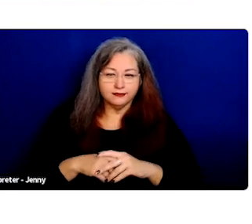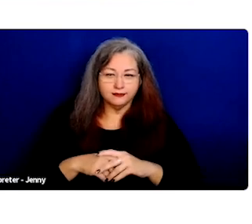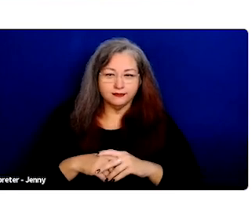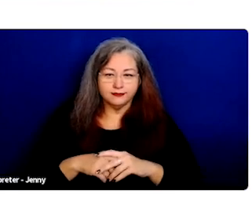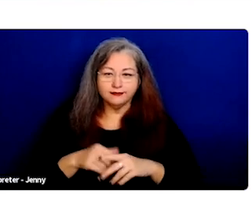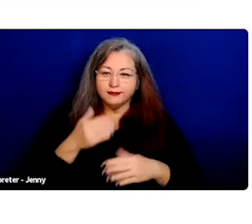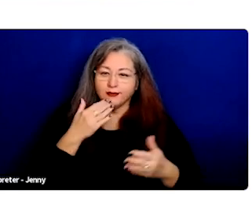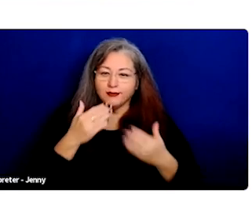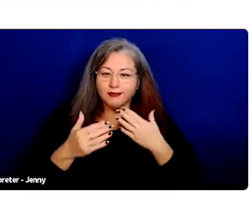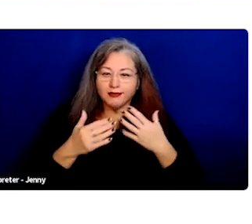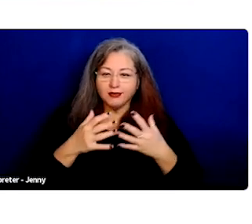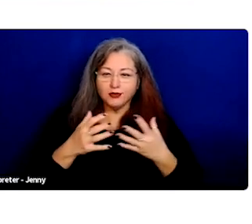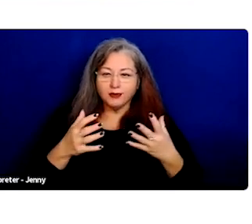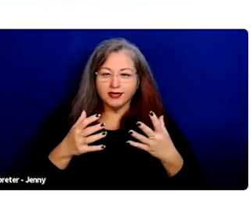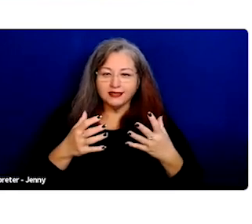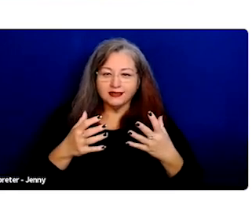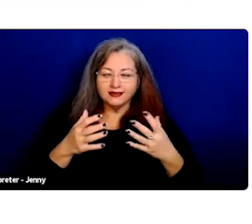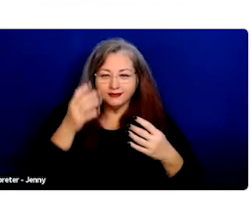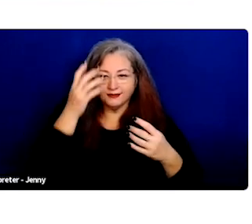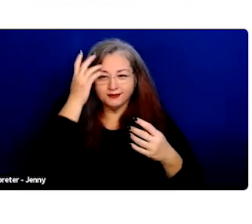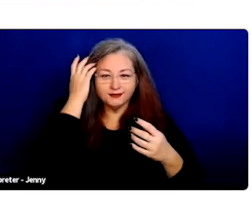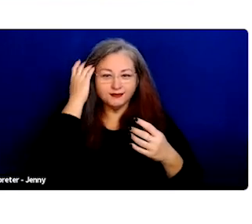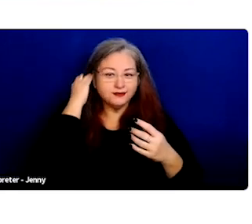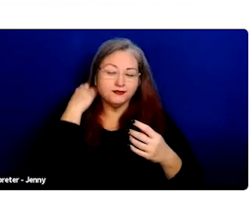Thank you so much, beloveds.